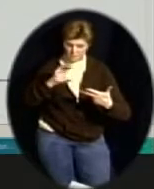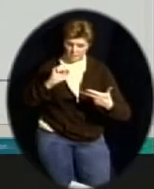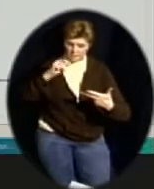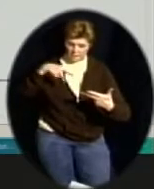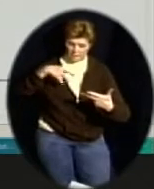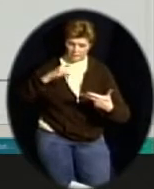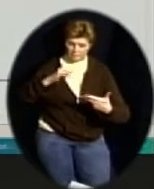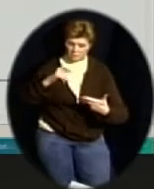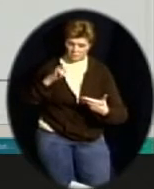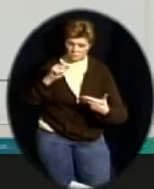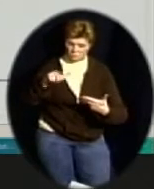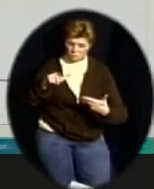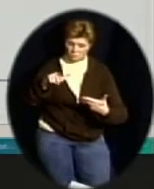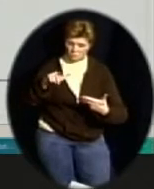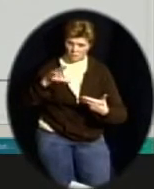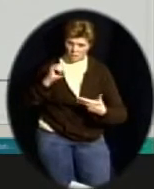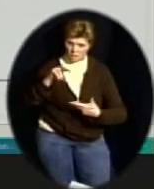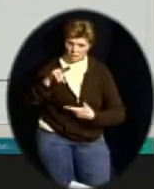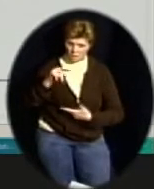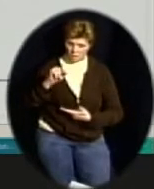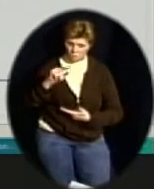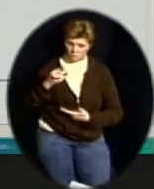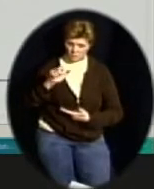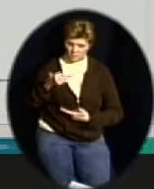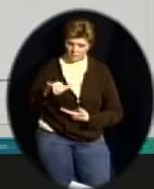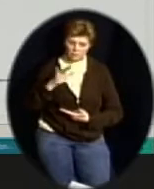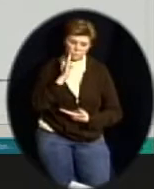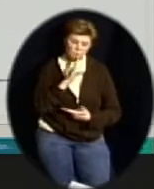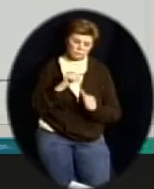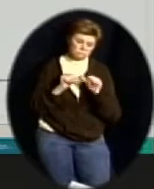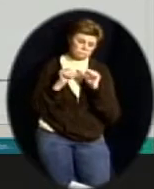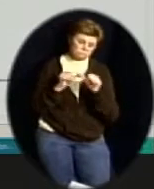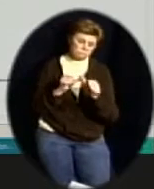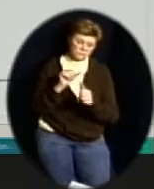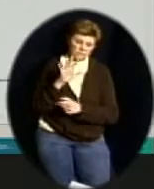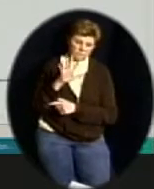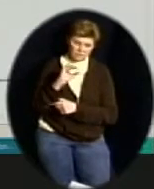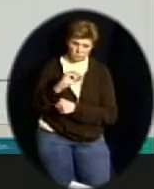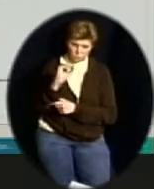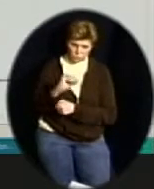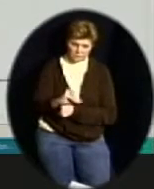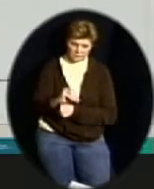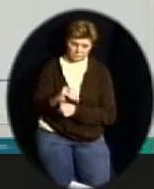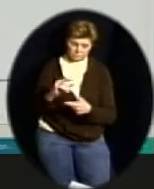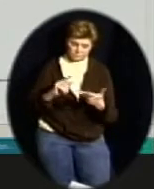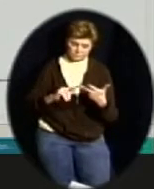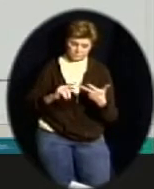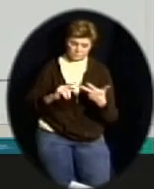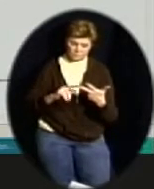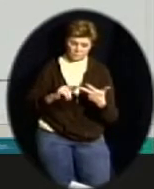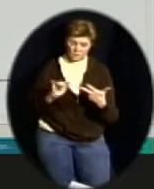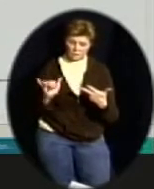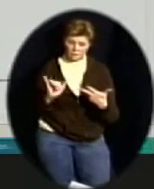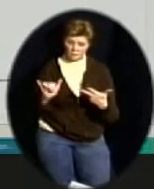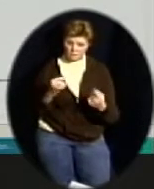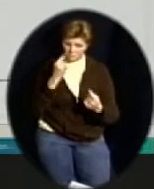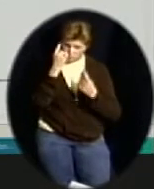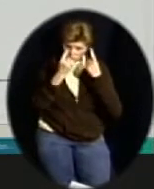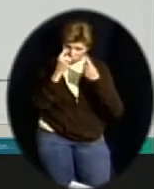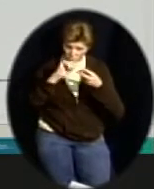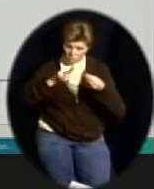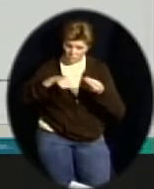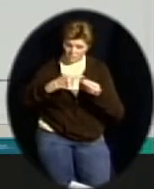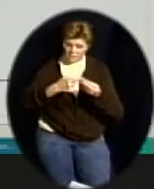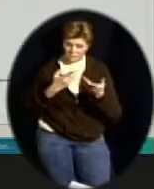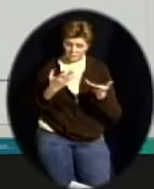we take into consideration that because of all the unknowns of the bond task force, when that might occur, plus also taking consideration that there are options to